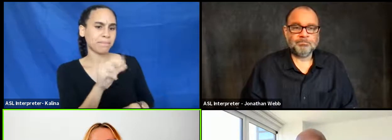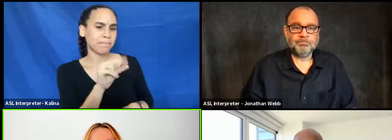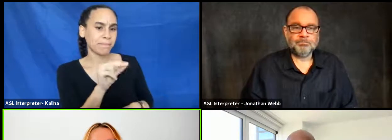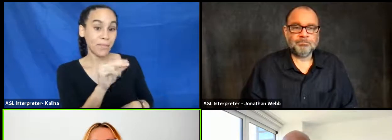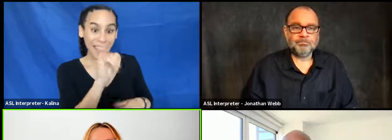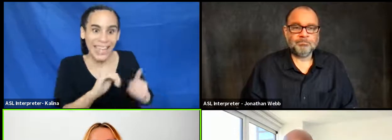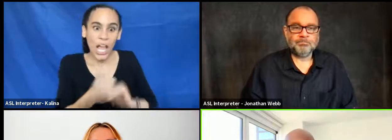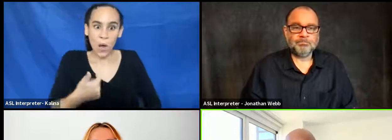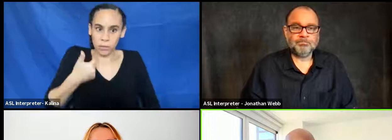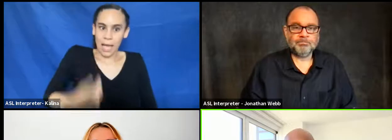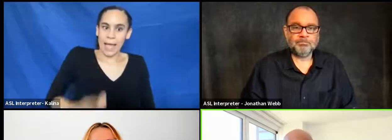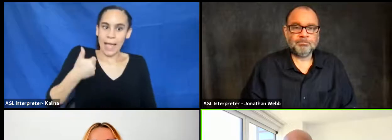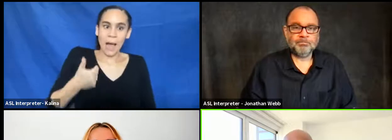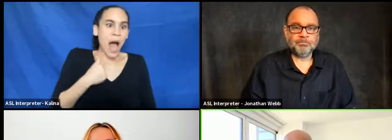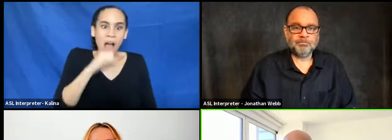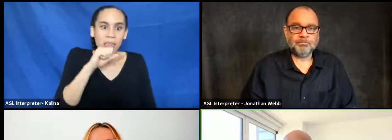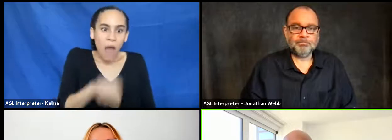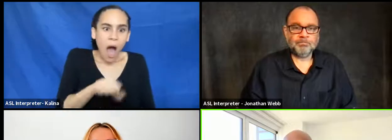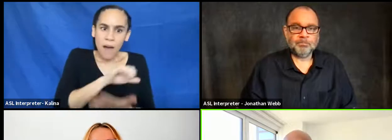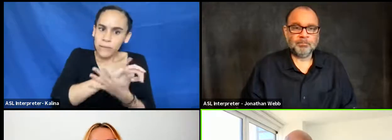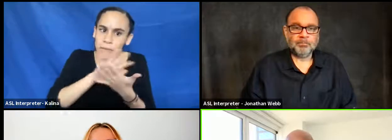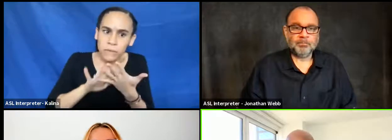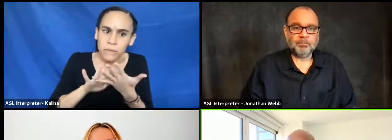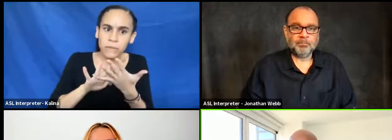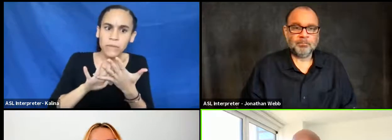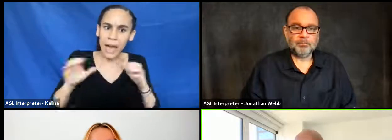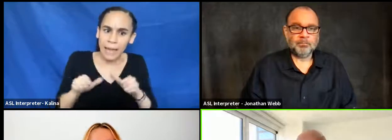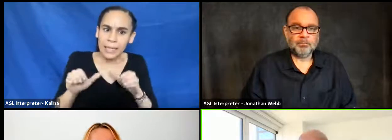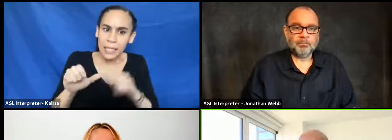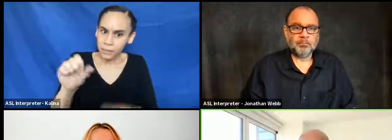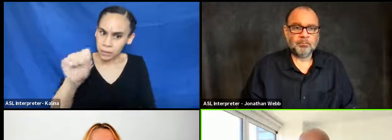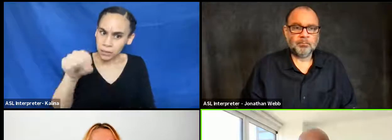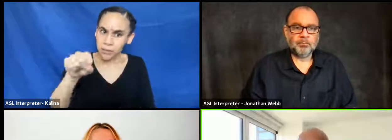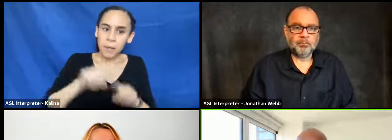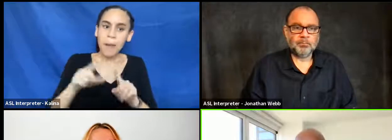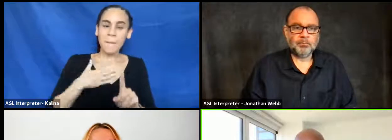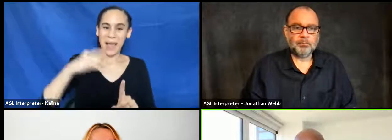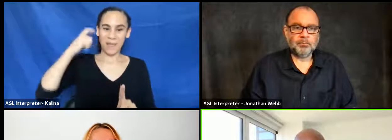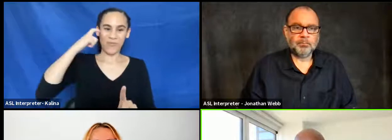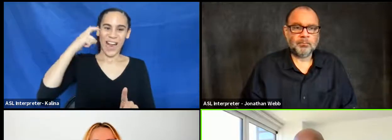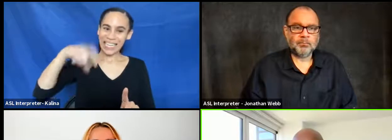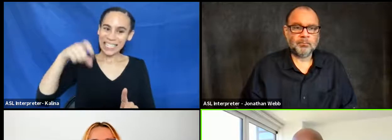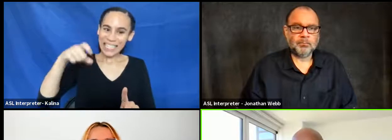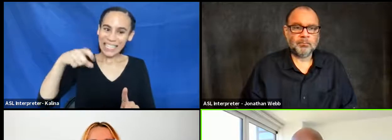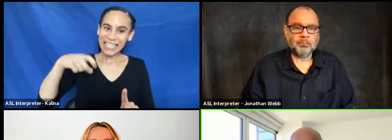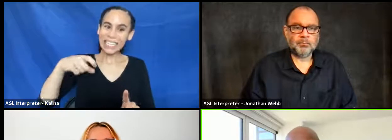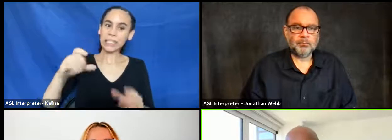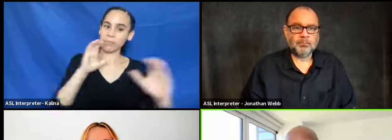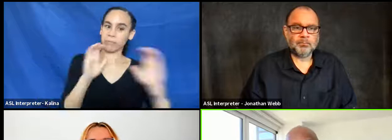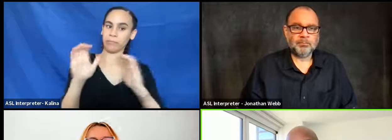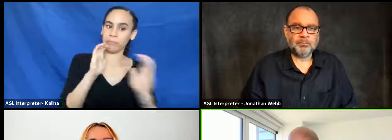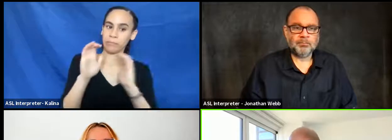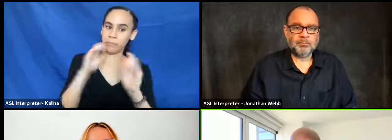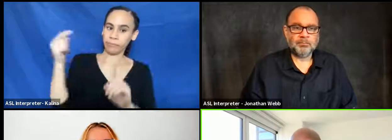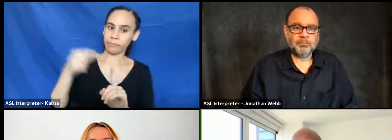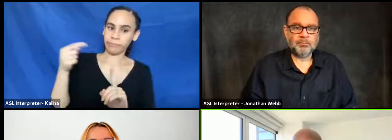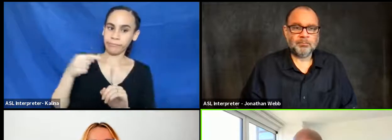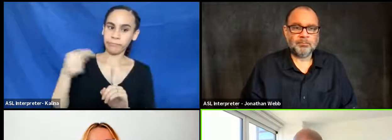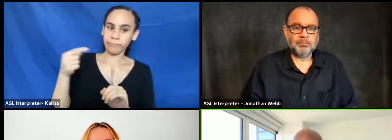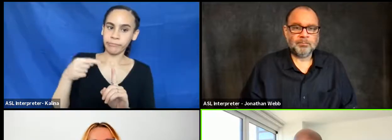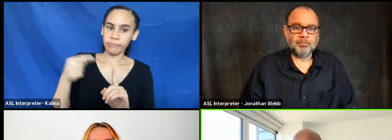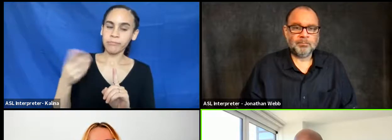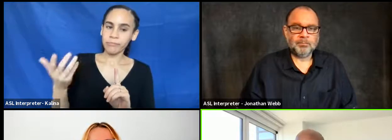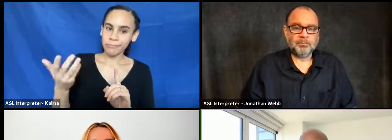am. Even though I do love those things, as well. But my brain need that communication.